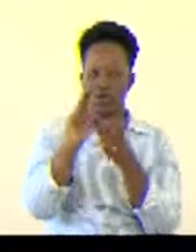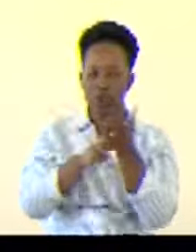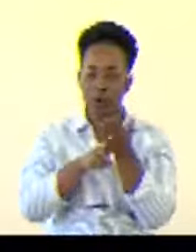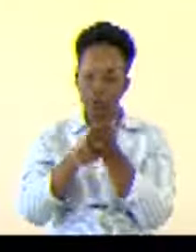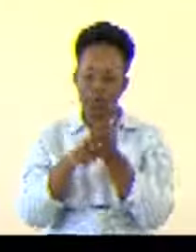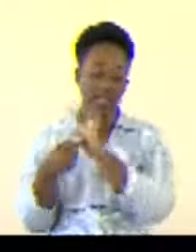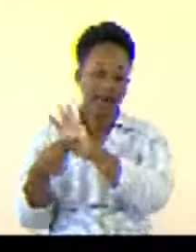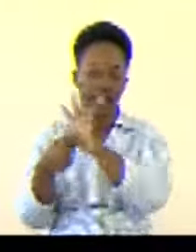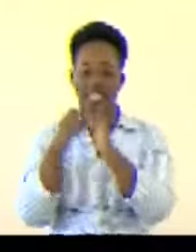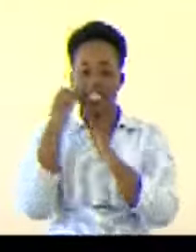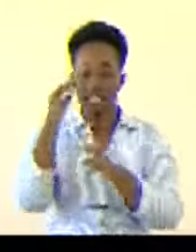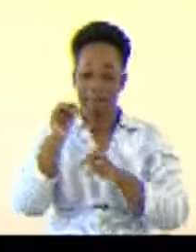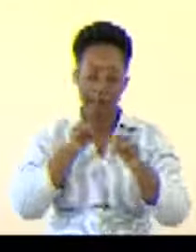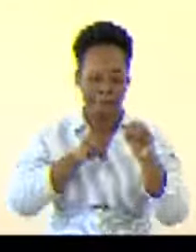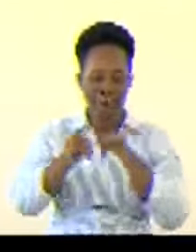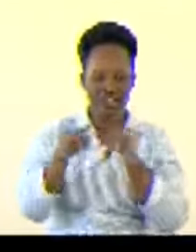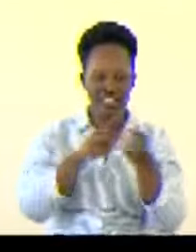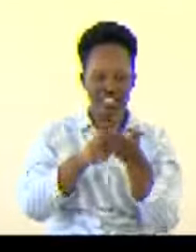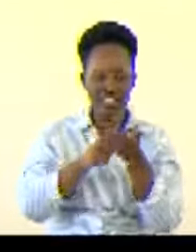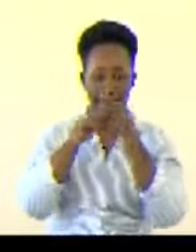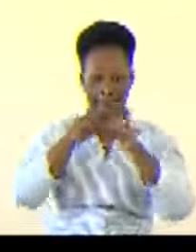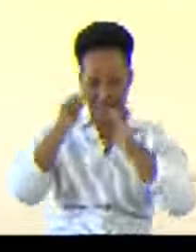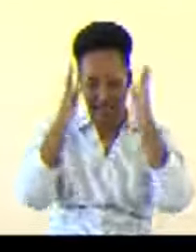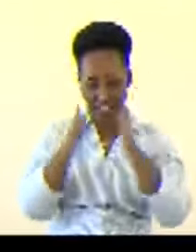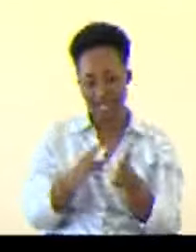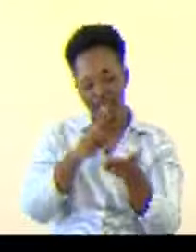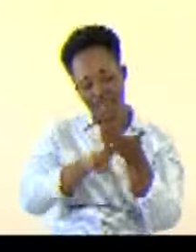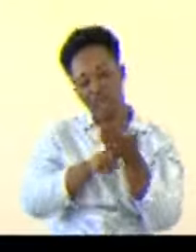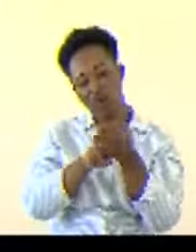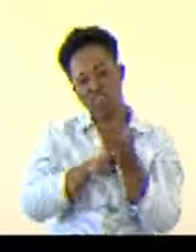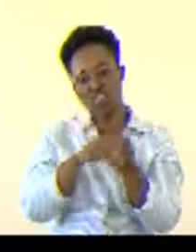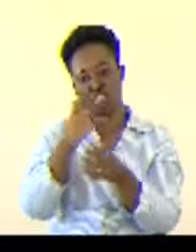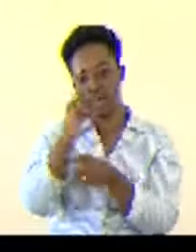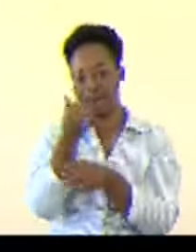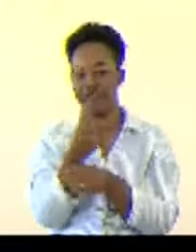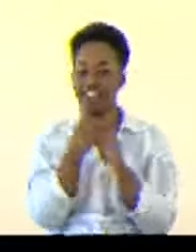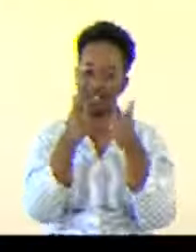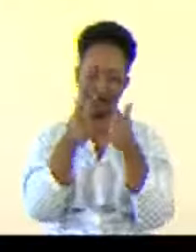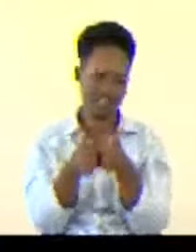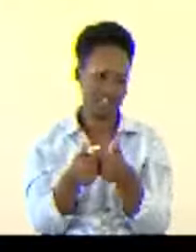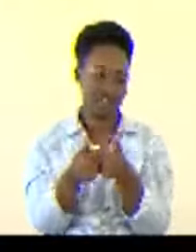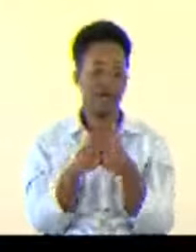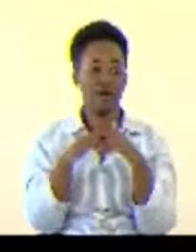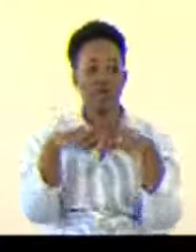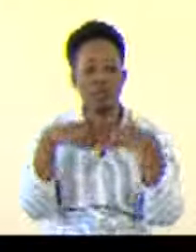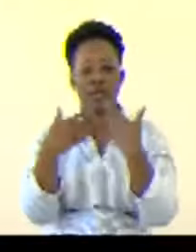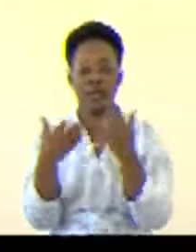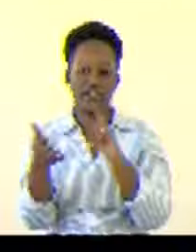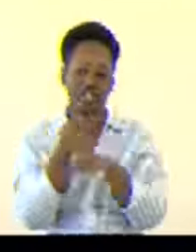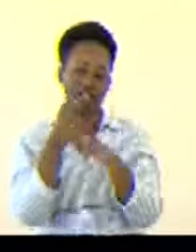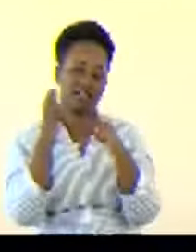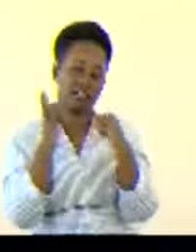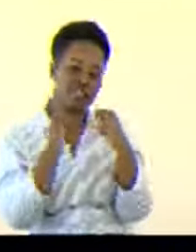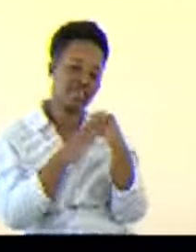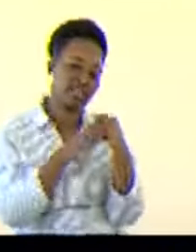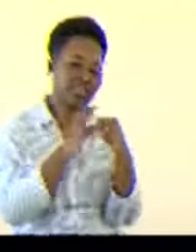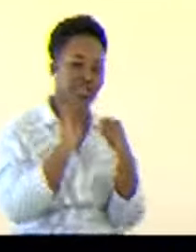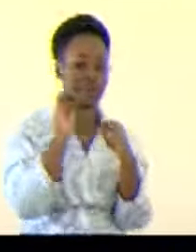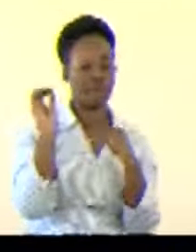given to him very well or efficient. There was no mismanagement. If maybe you get like 90%, that